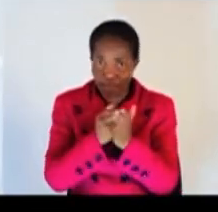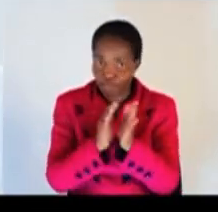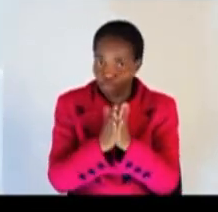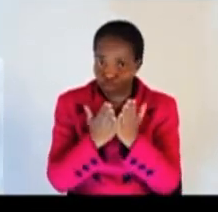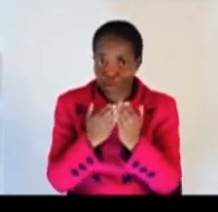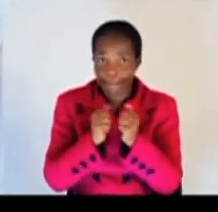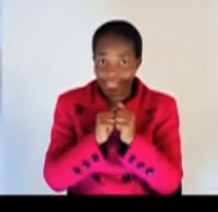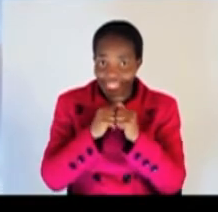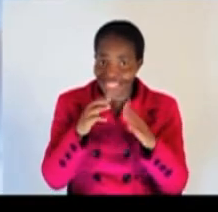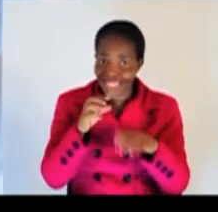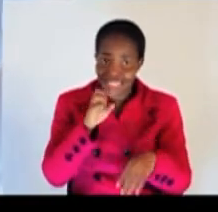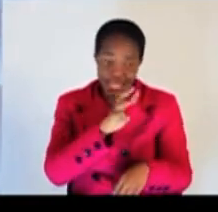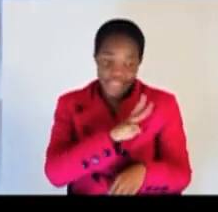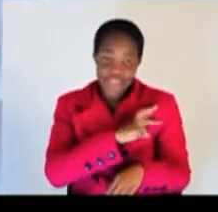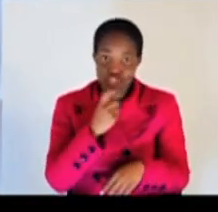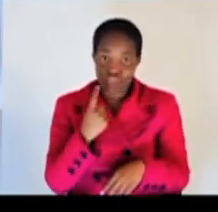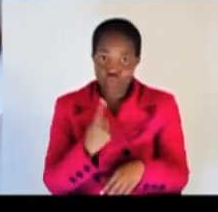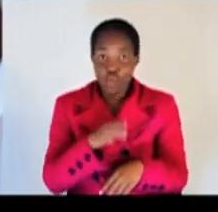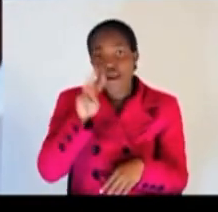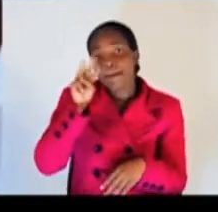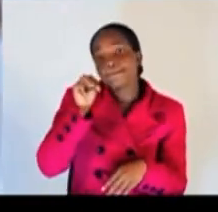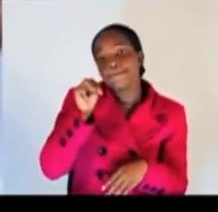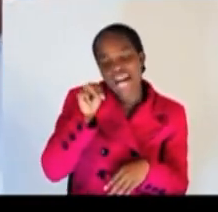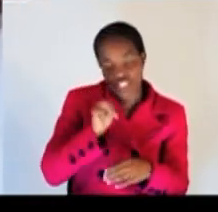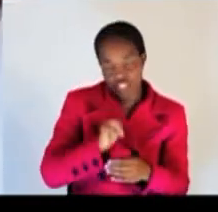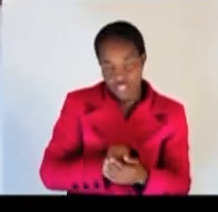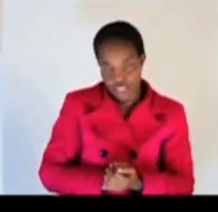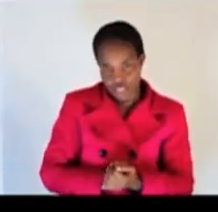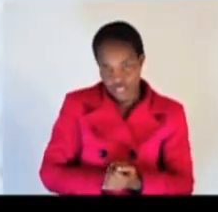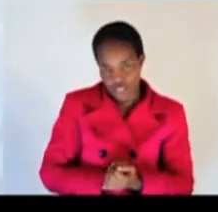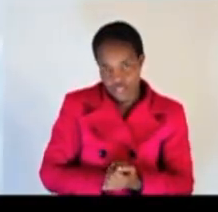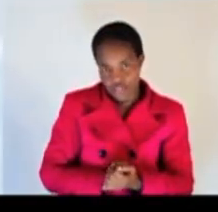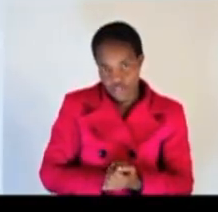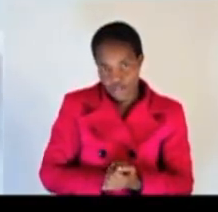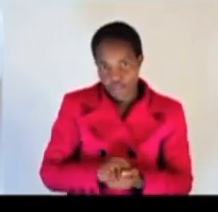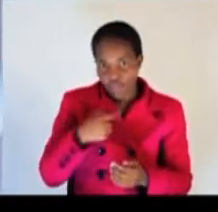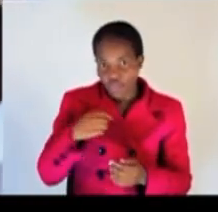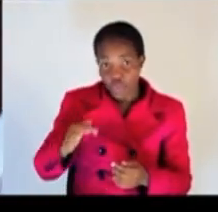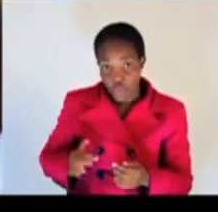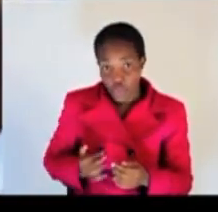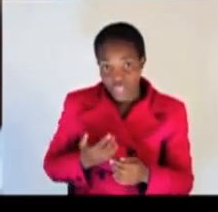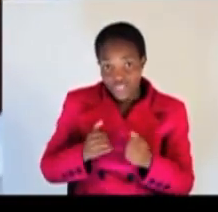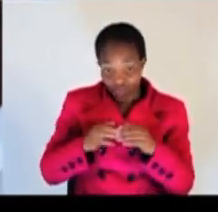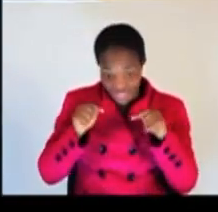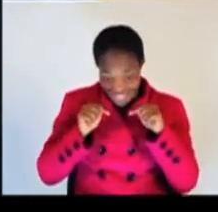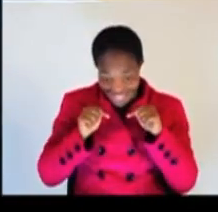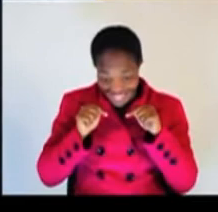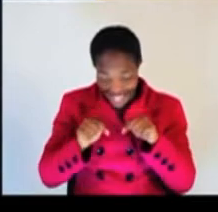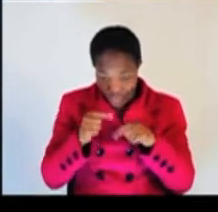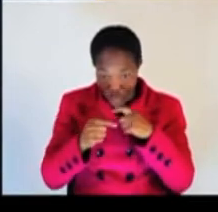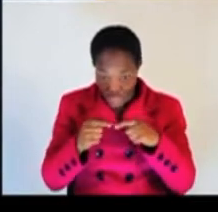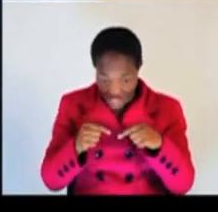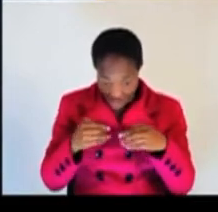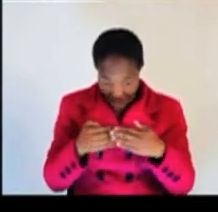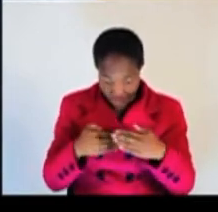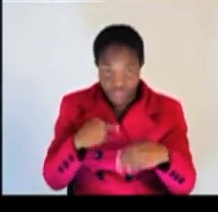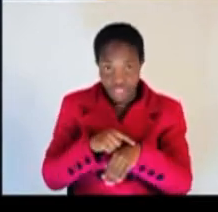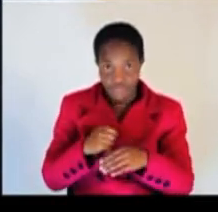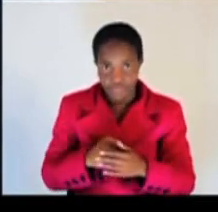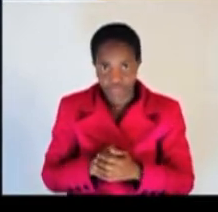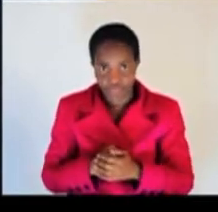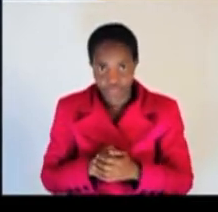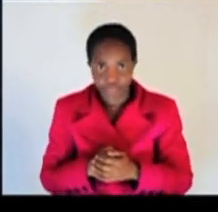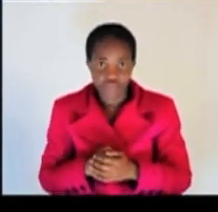on the 31st of March. But we want to start the process earlier. That's fine with us in the